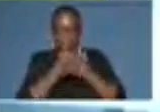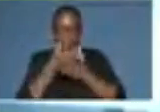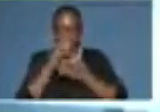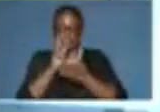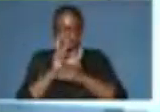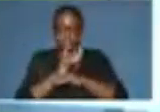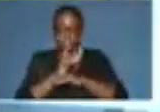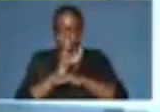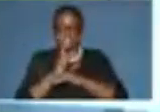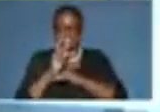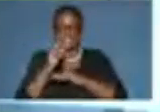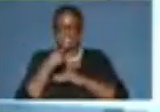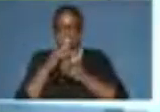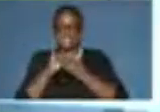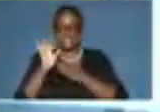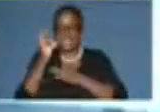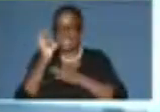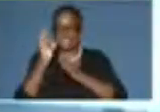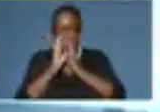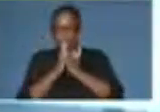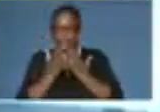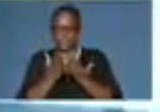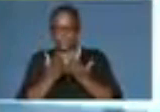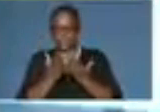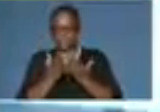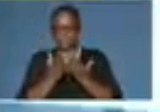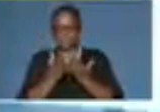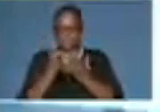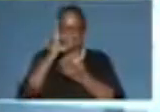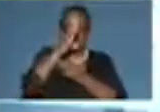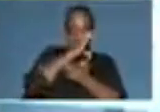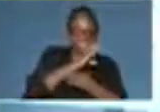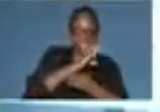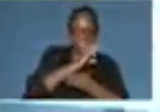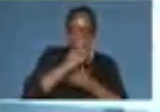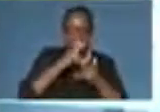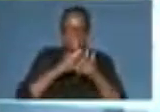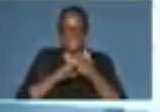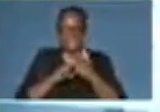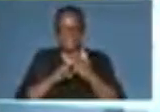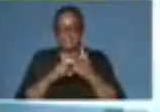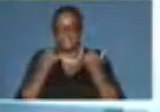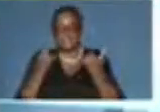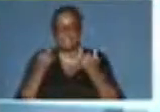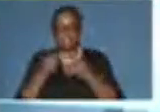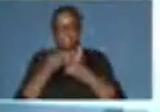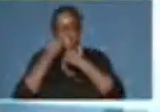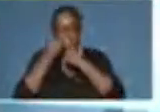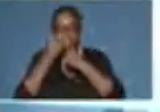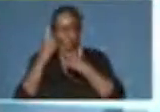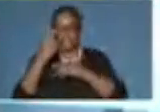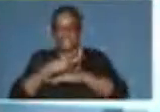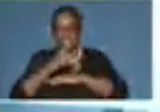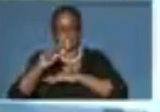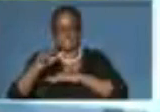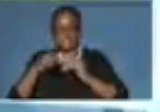in at least 19 empty passport books mysteriously vanishing and just as curiously being found a day later. Our